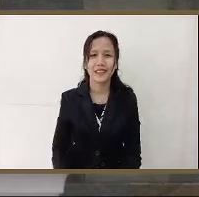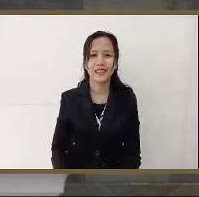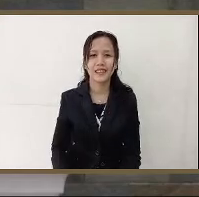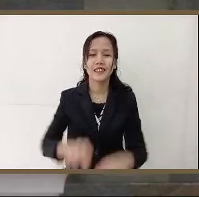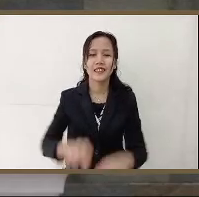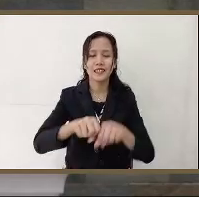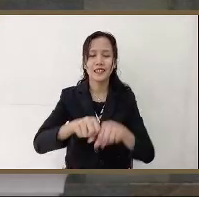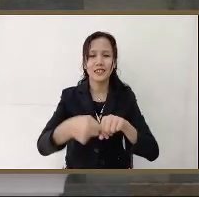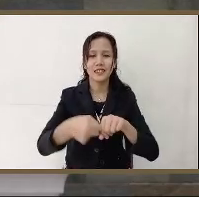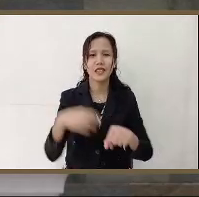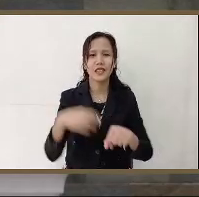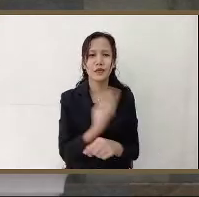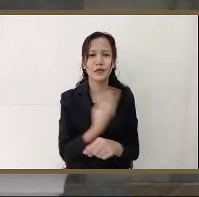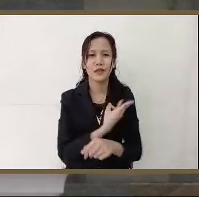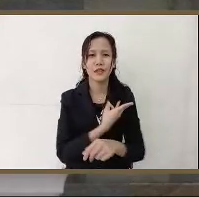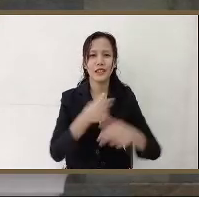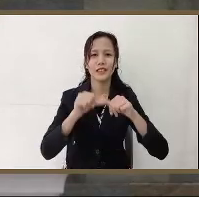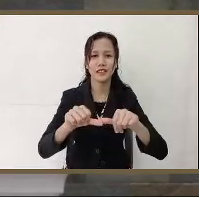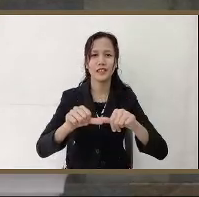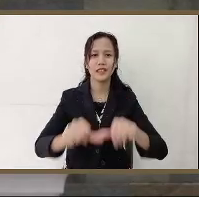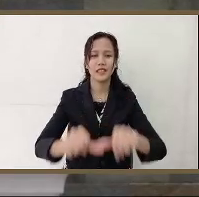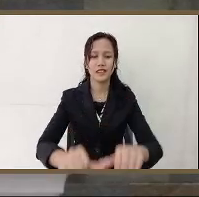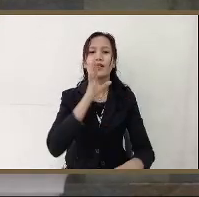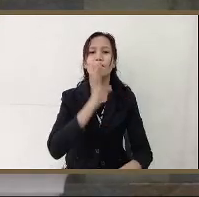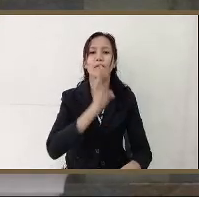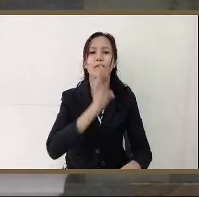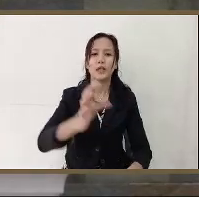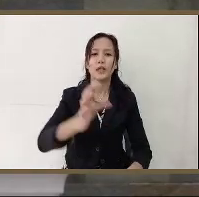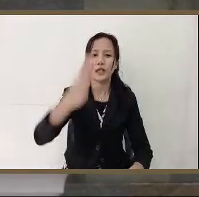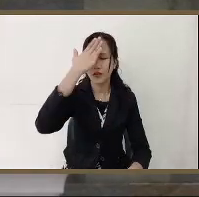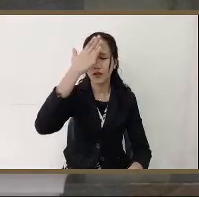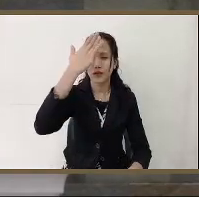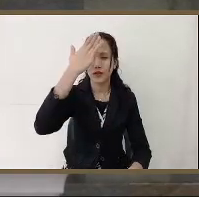tayong maging familiar sa salita ng Diyos. Alright? I believe